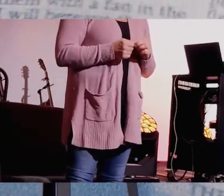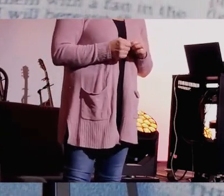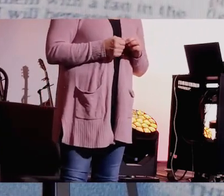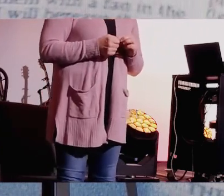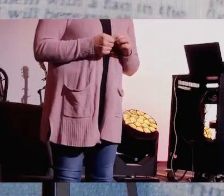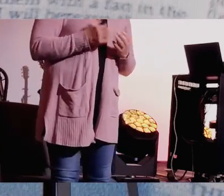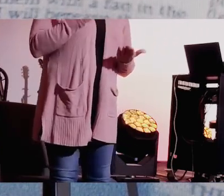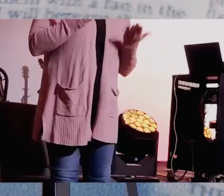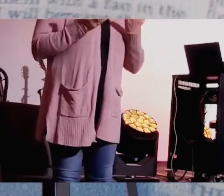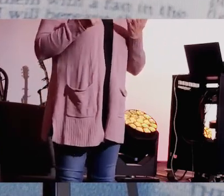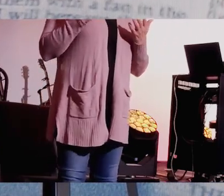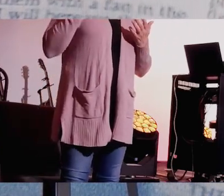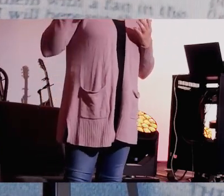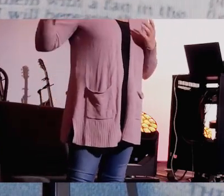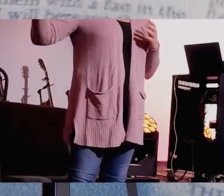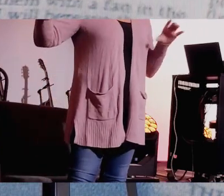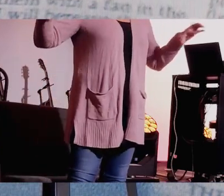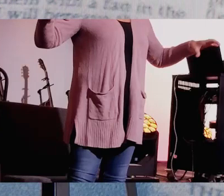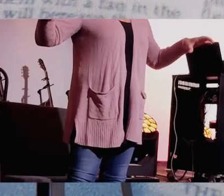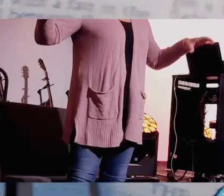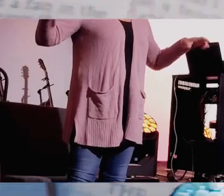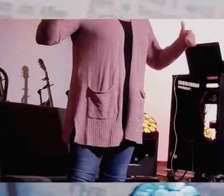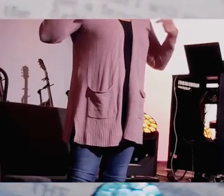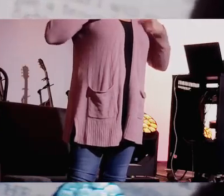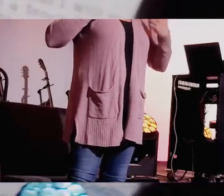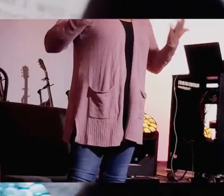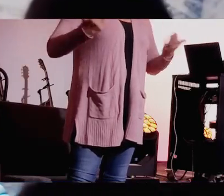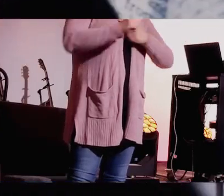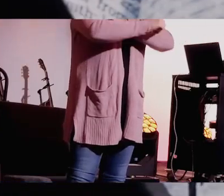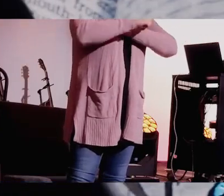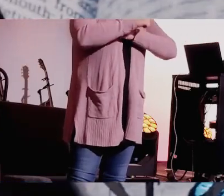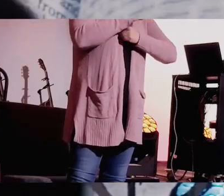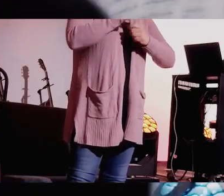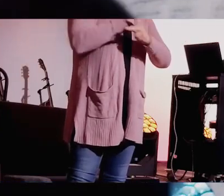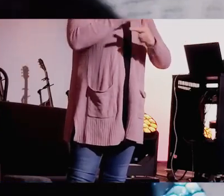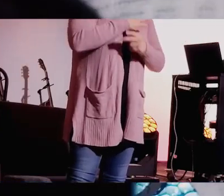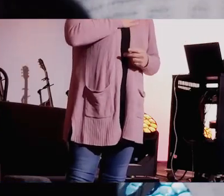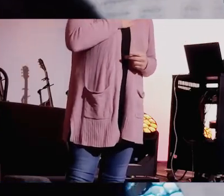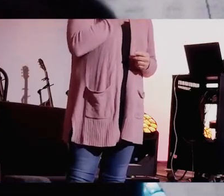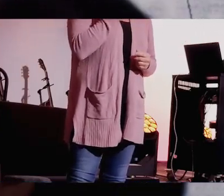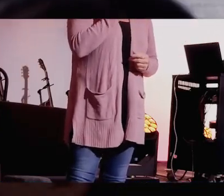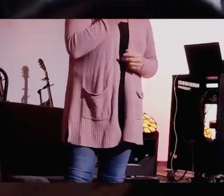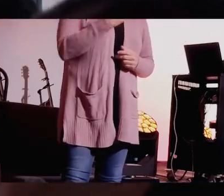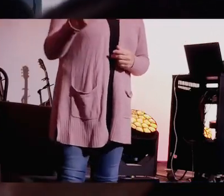Maybe it's one side or the other. I've been doing this all week. So I've been at the altar all week on my own stuff.